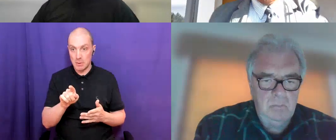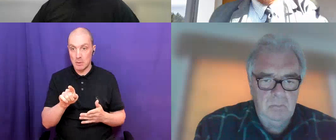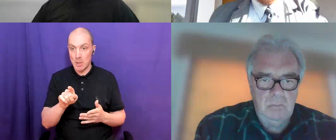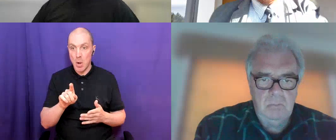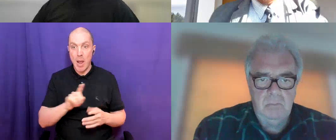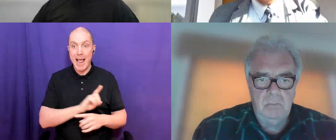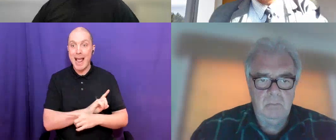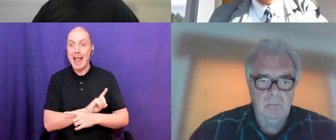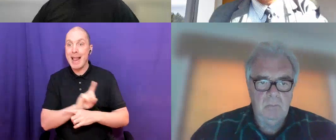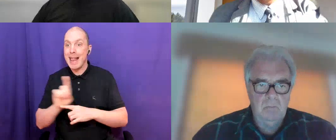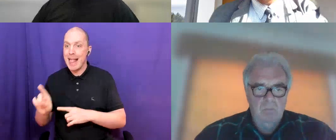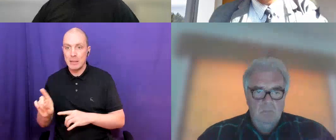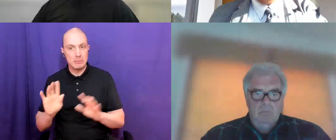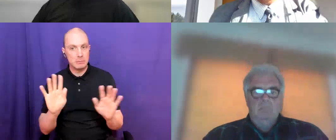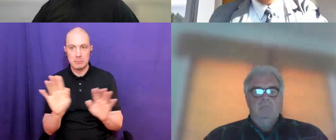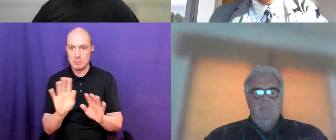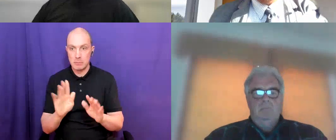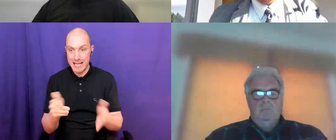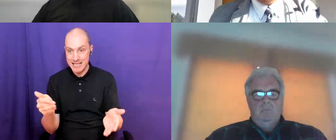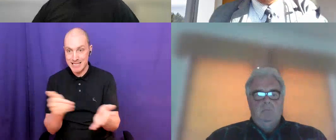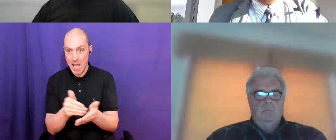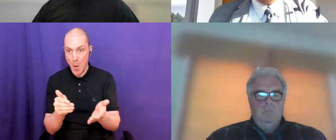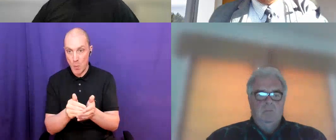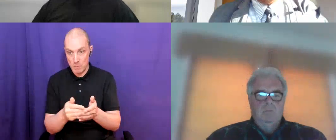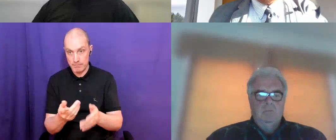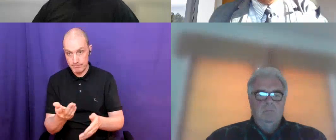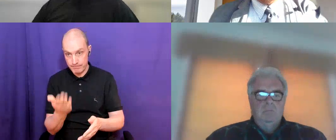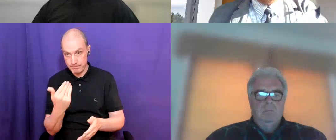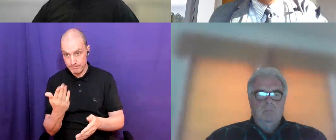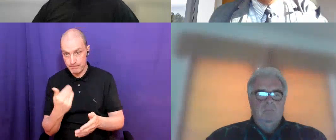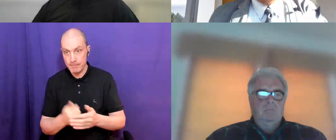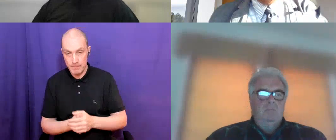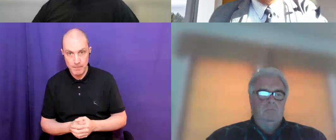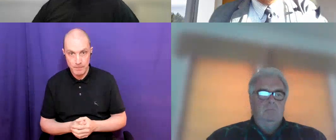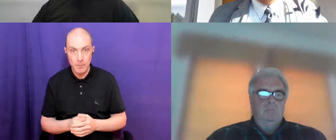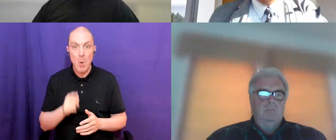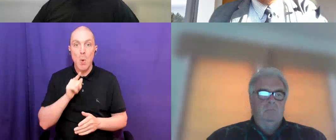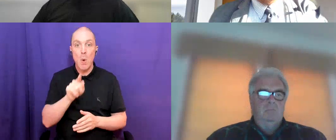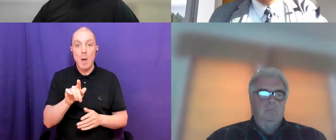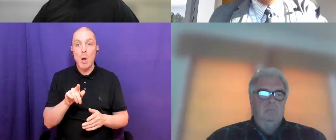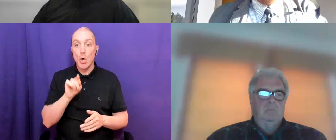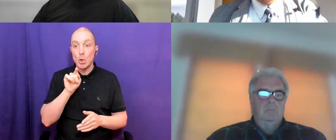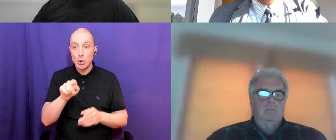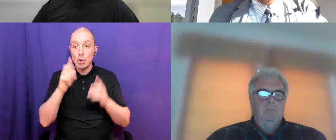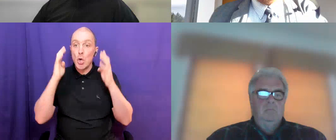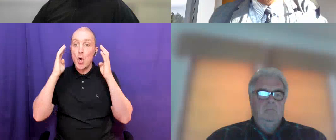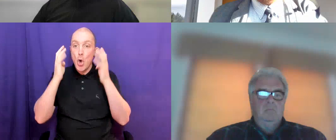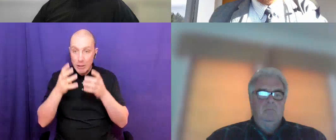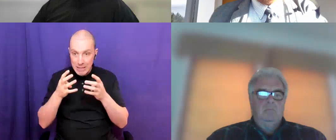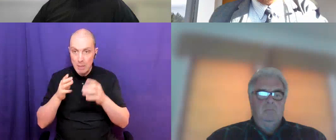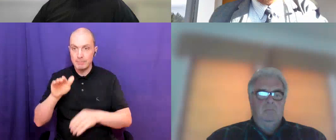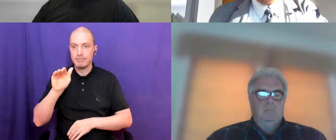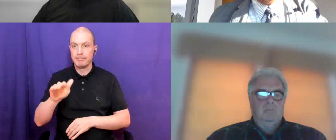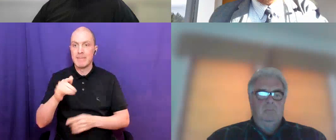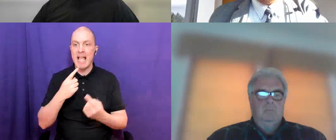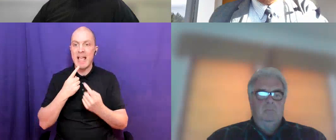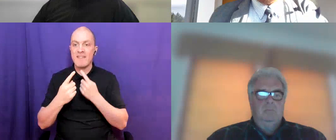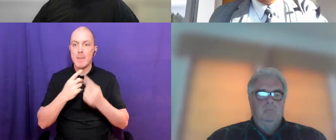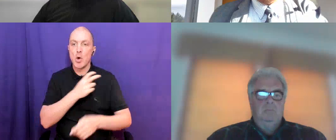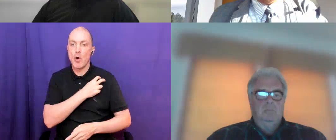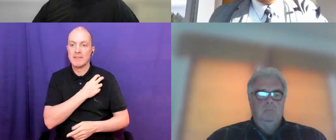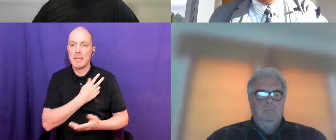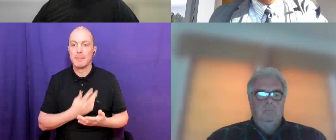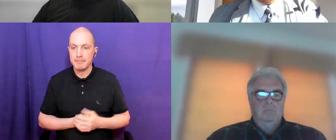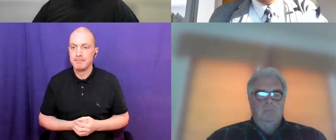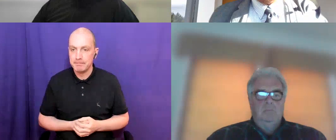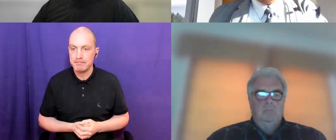outcome. So please speak to an information officer if you have any of those concerns, and they'll advise me of any issues